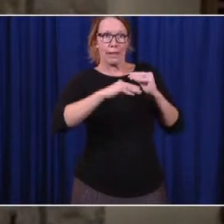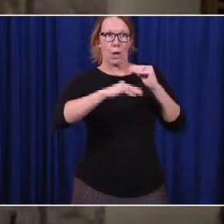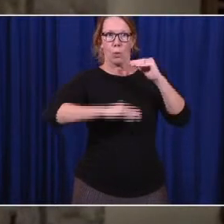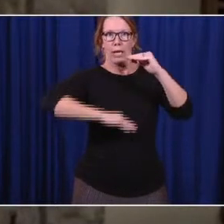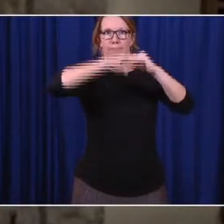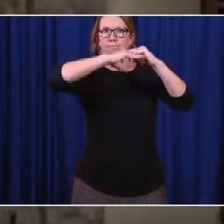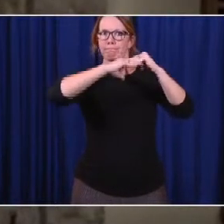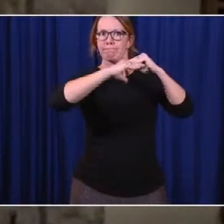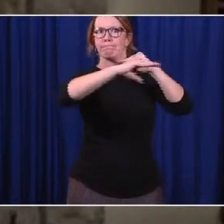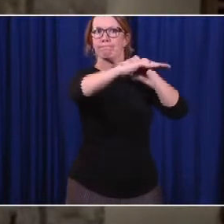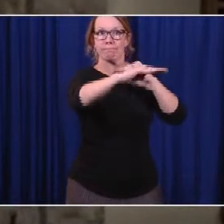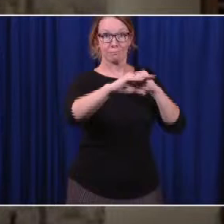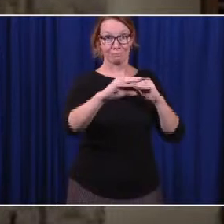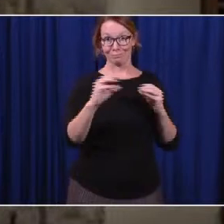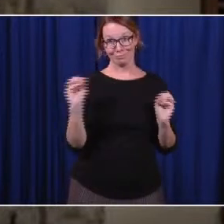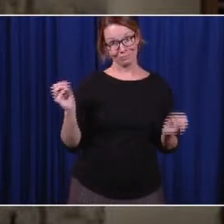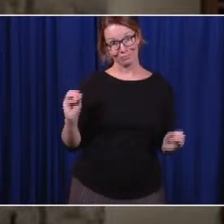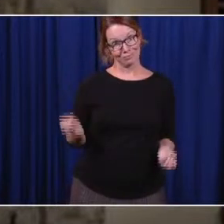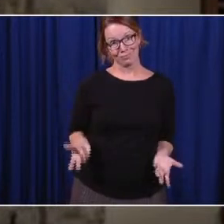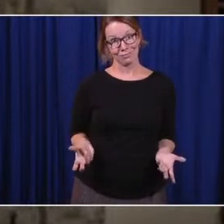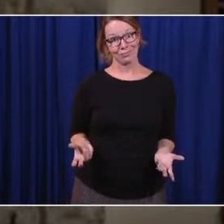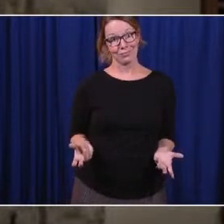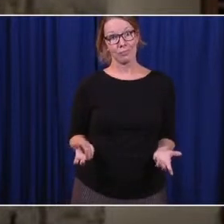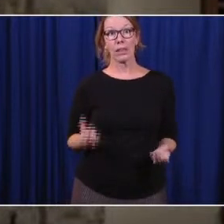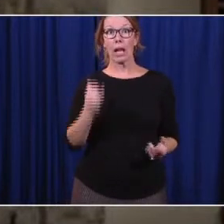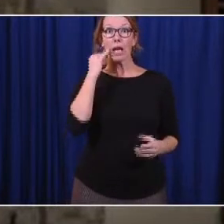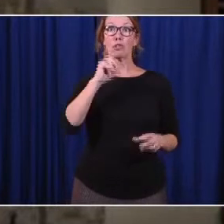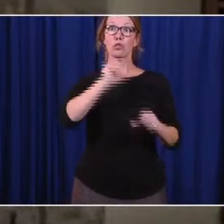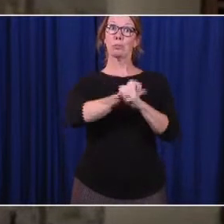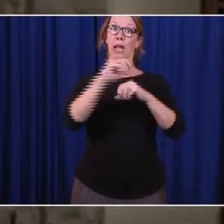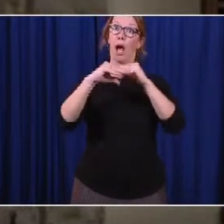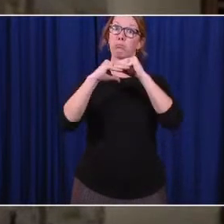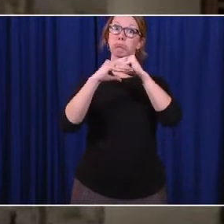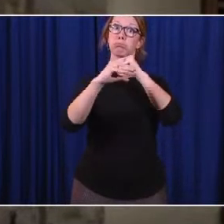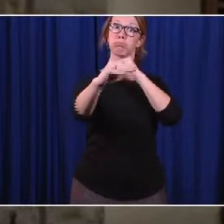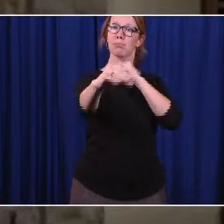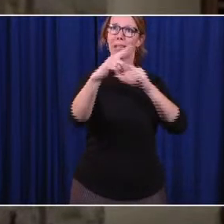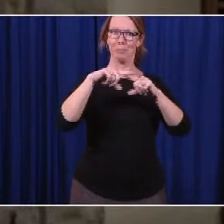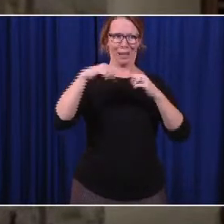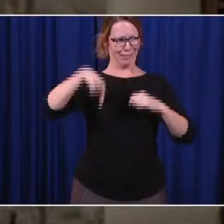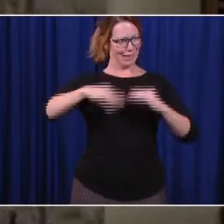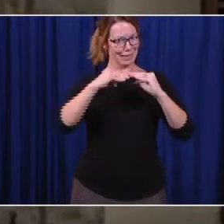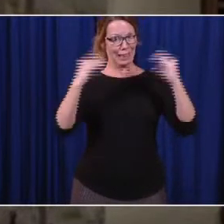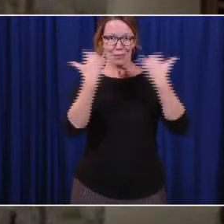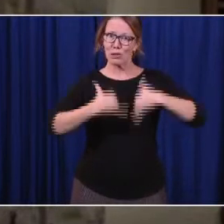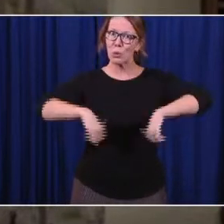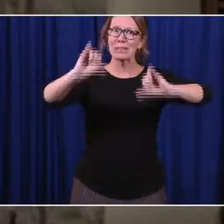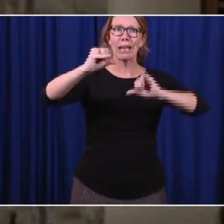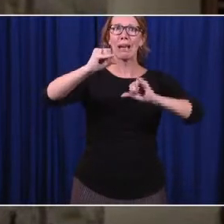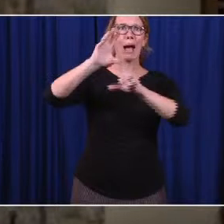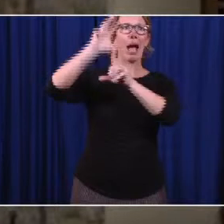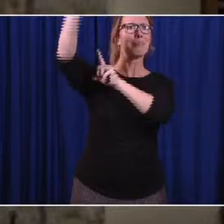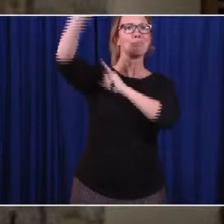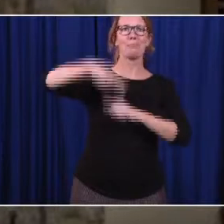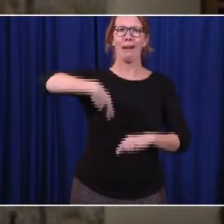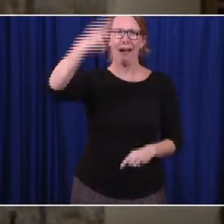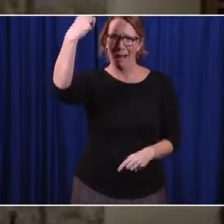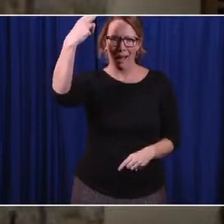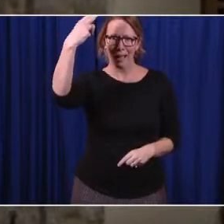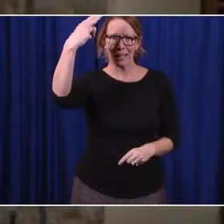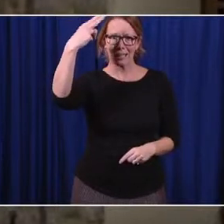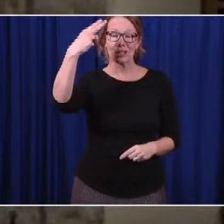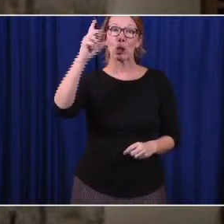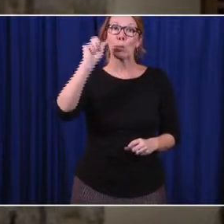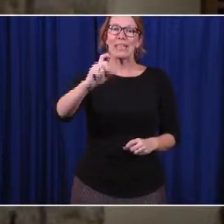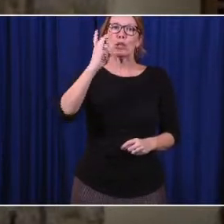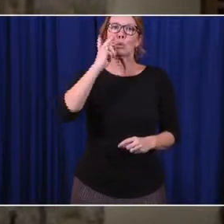No indication at all. And even if we plateaued out at this level, it's still an exceedingly high level. So we've got to actually see these cases start